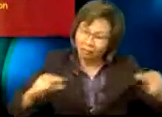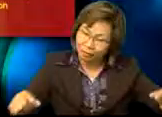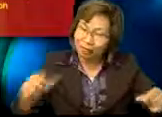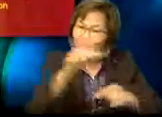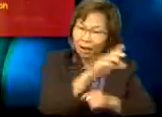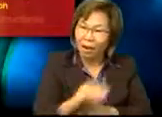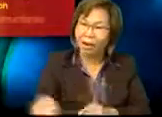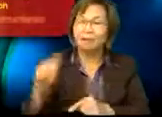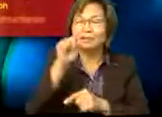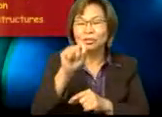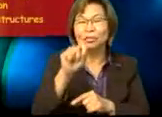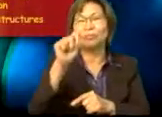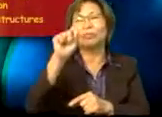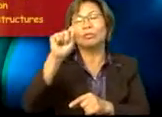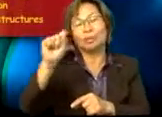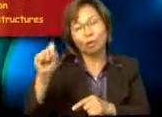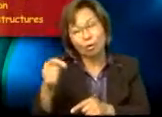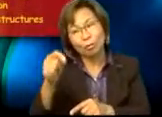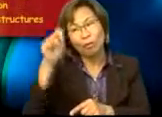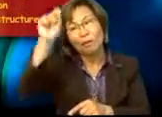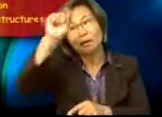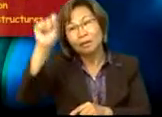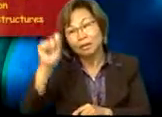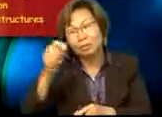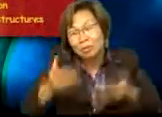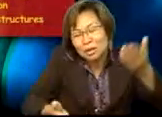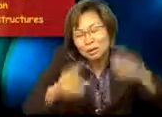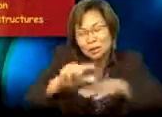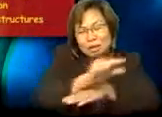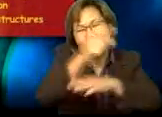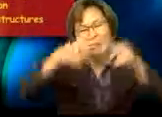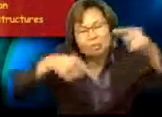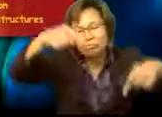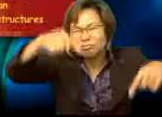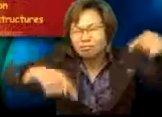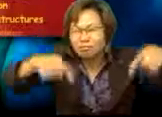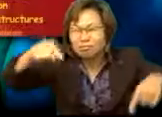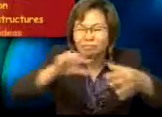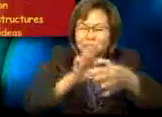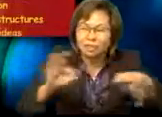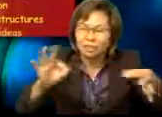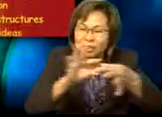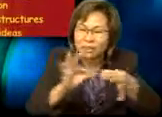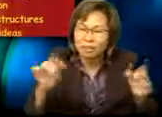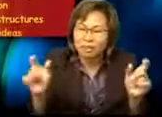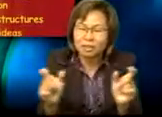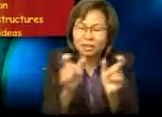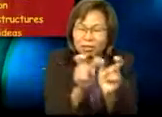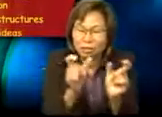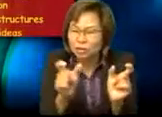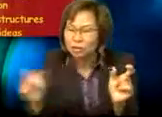punctuation. You may also use a variety of sentence structures and a wide range